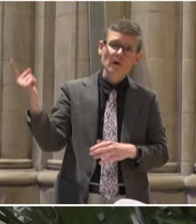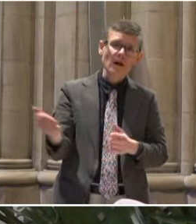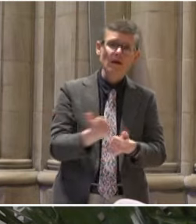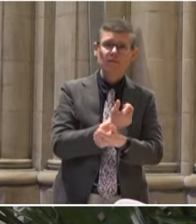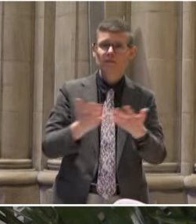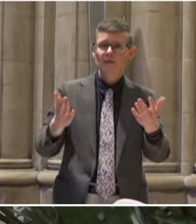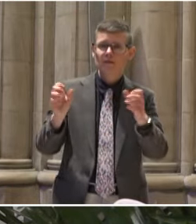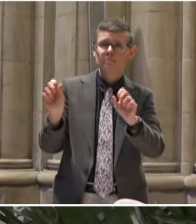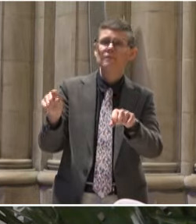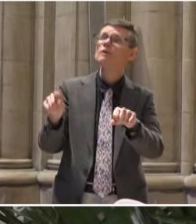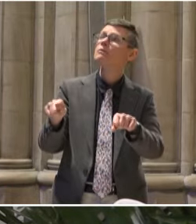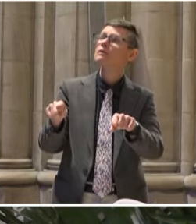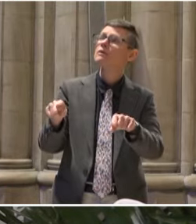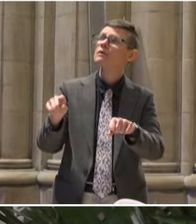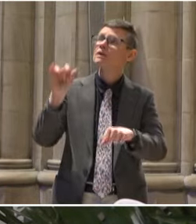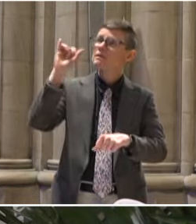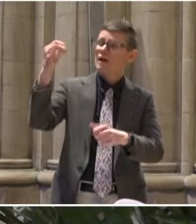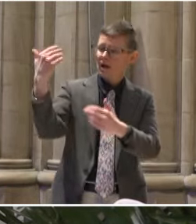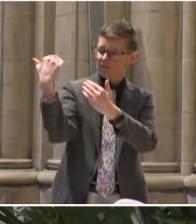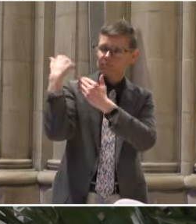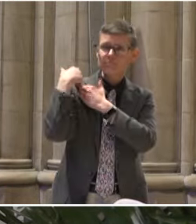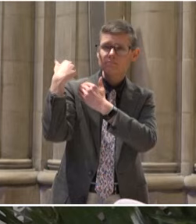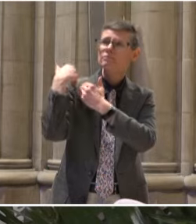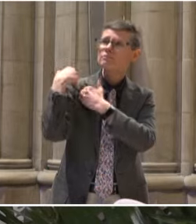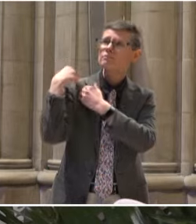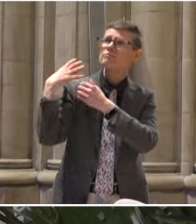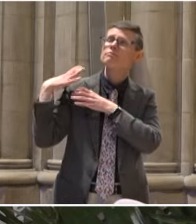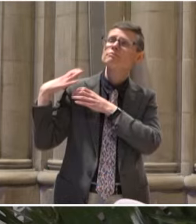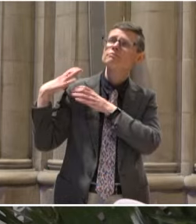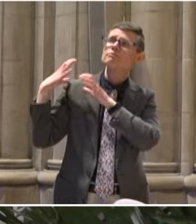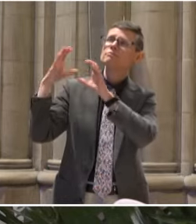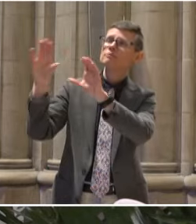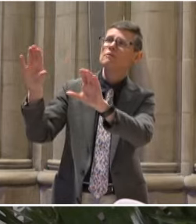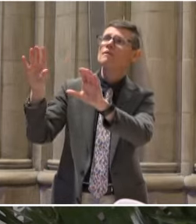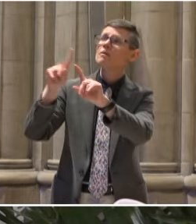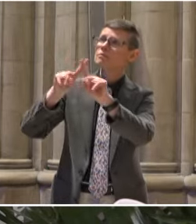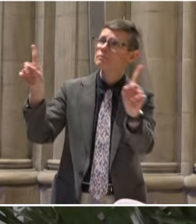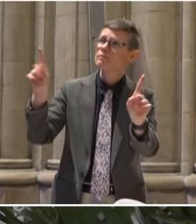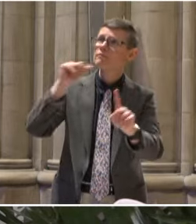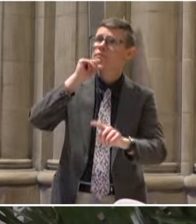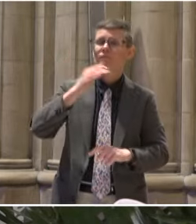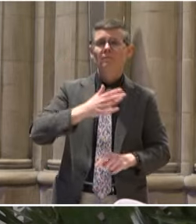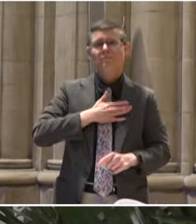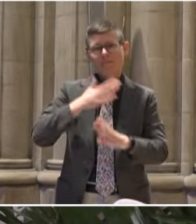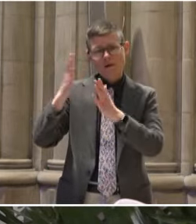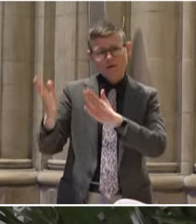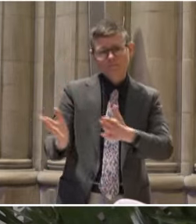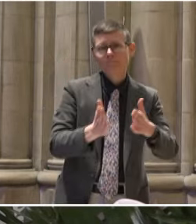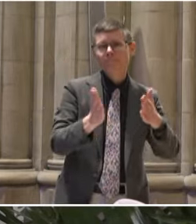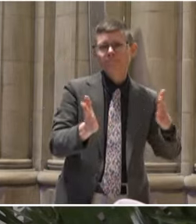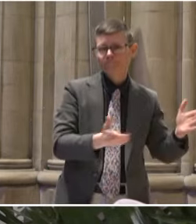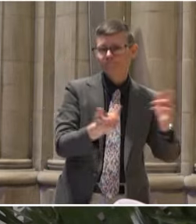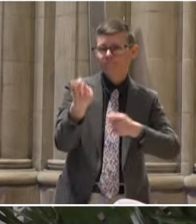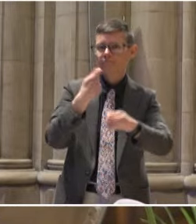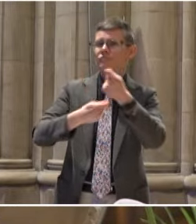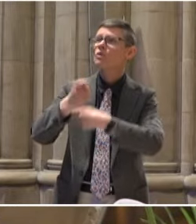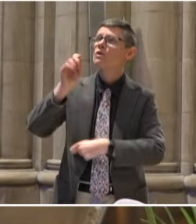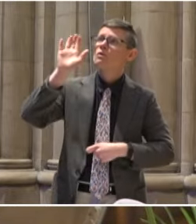possible. Remove this cup from me, yet not what I want, but what you want.